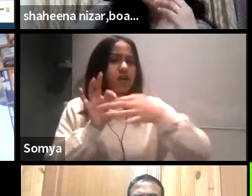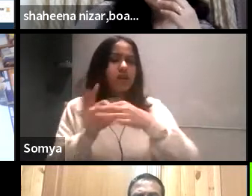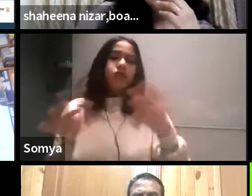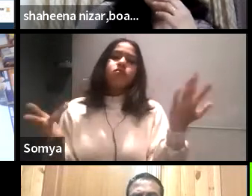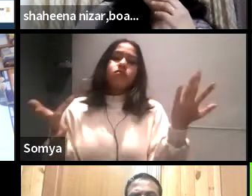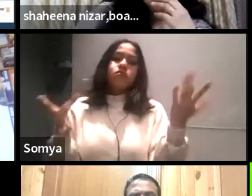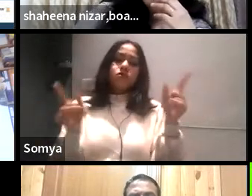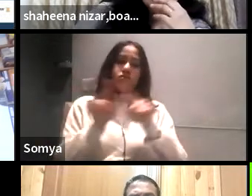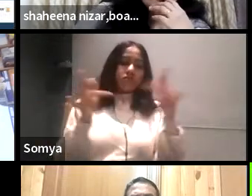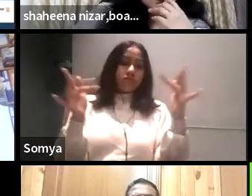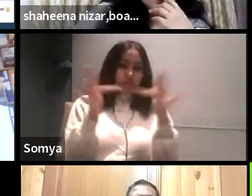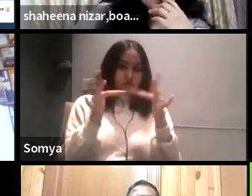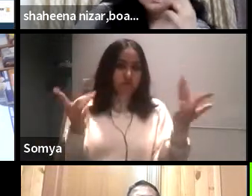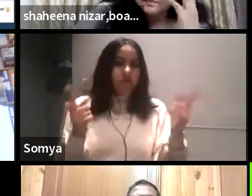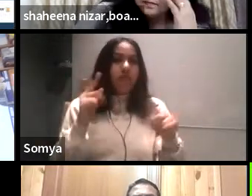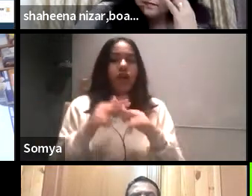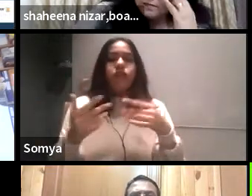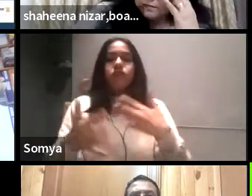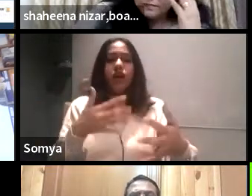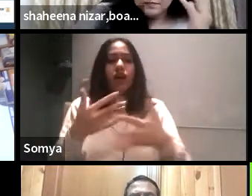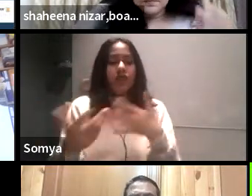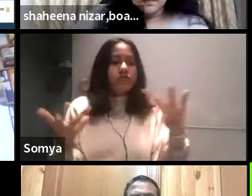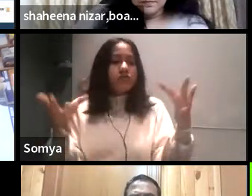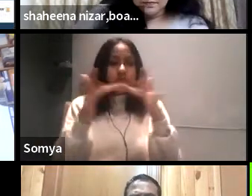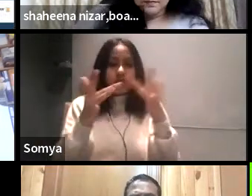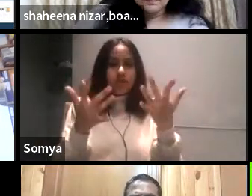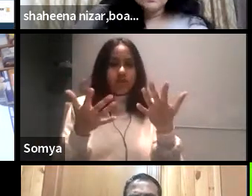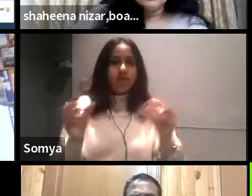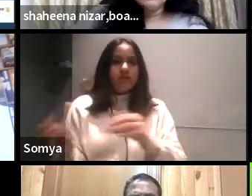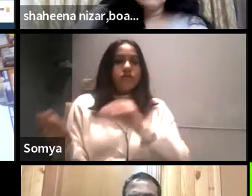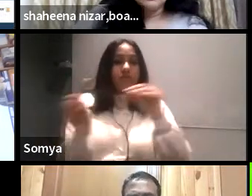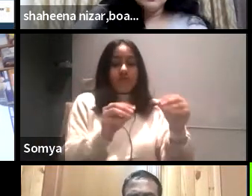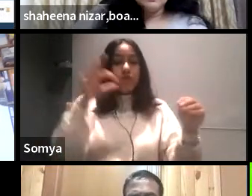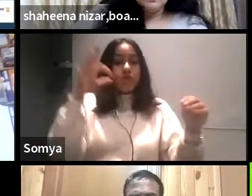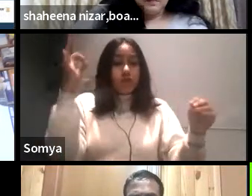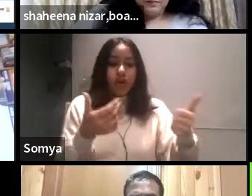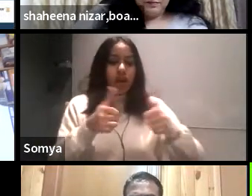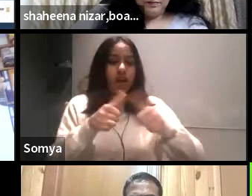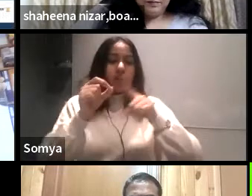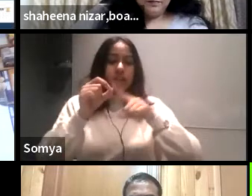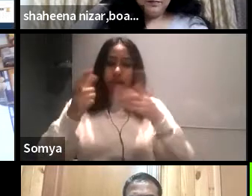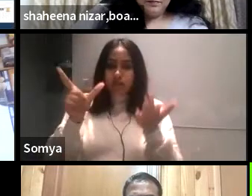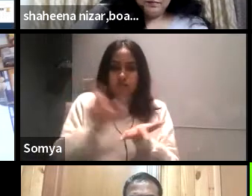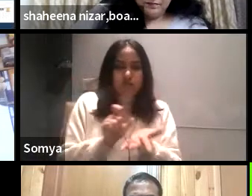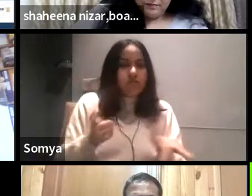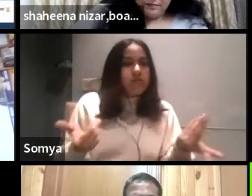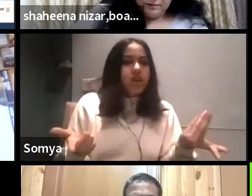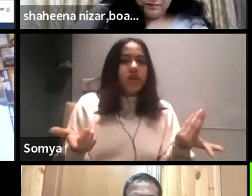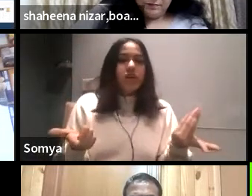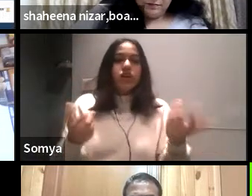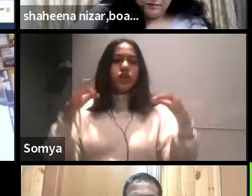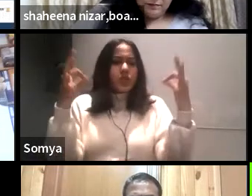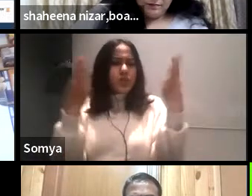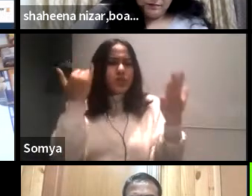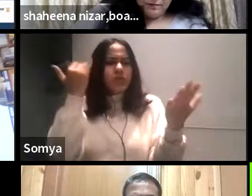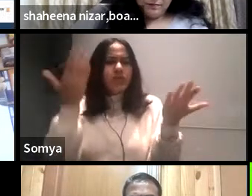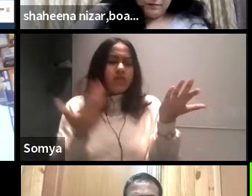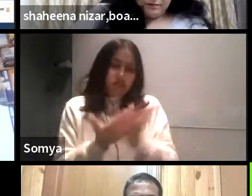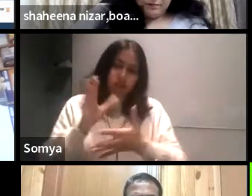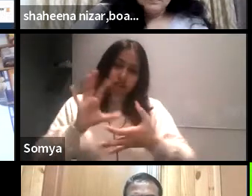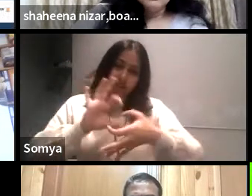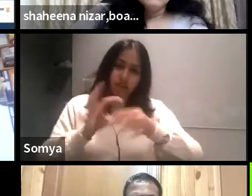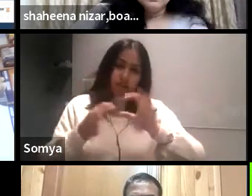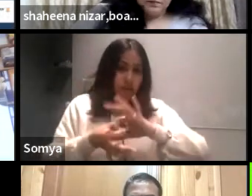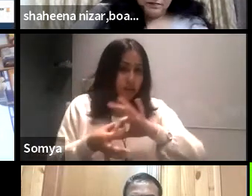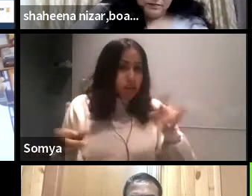better position to hand over that technology and the new apps and availability of new innovations